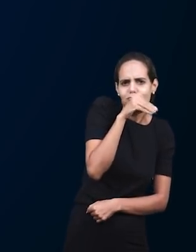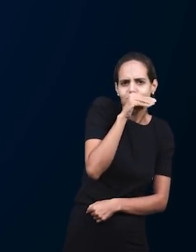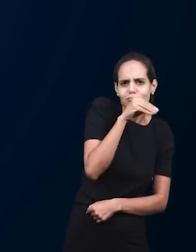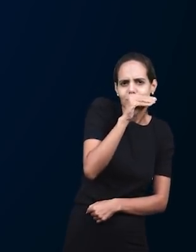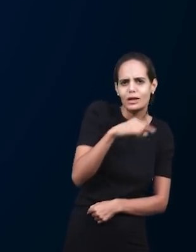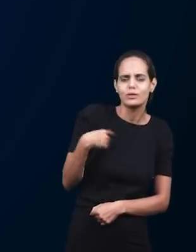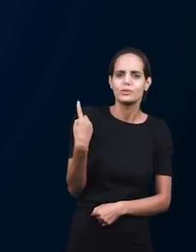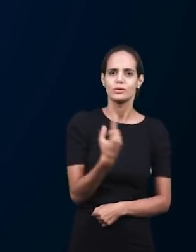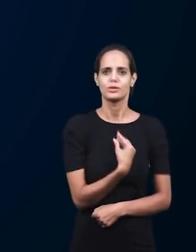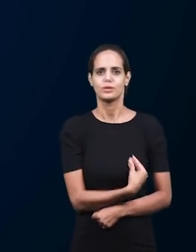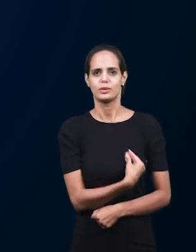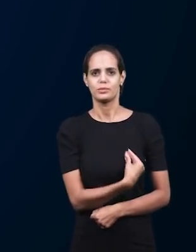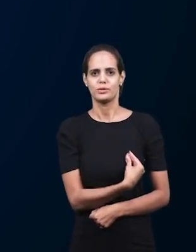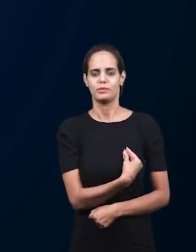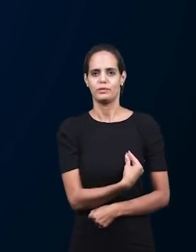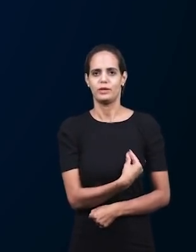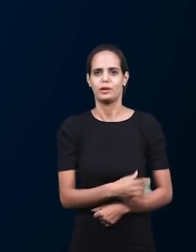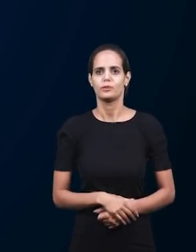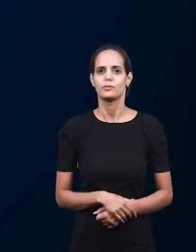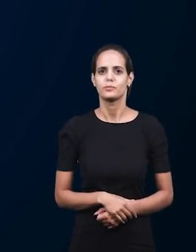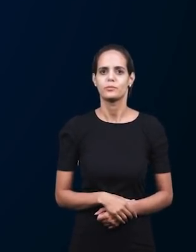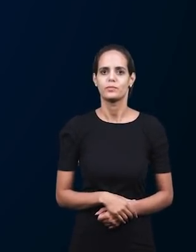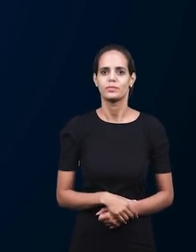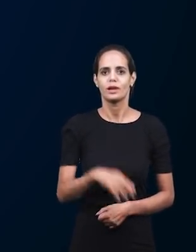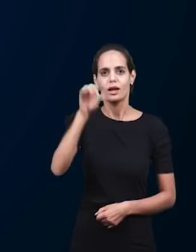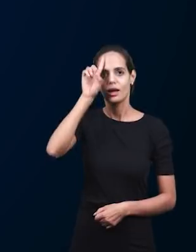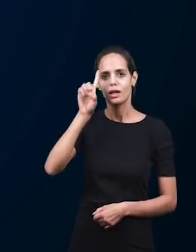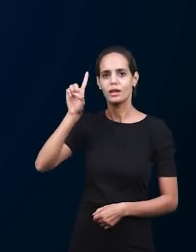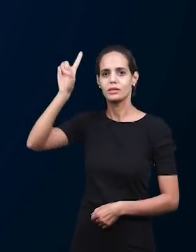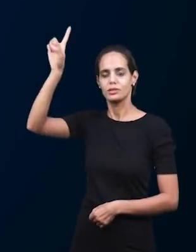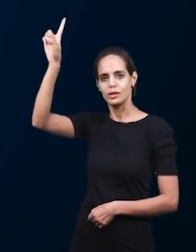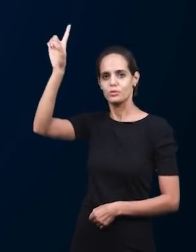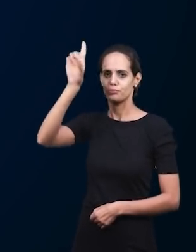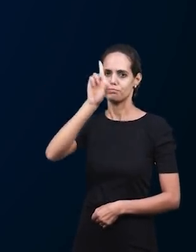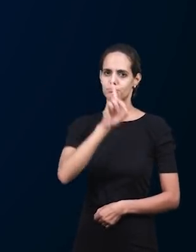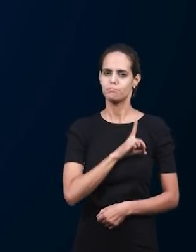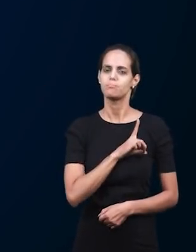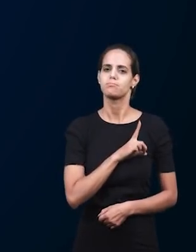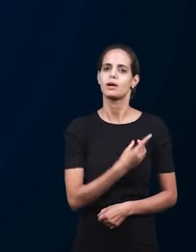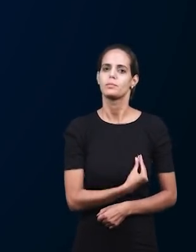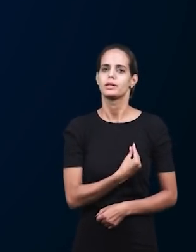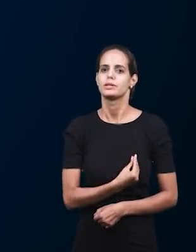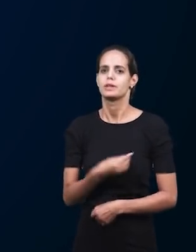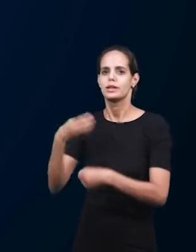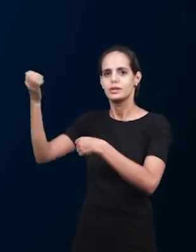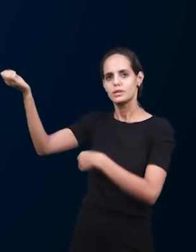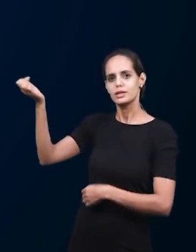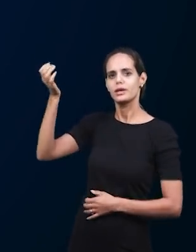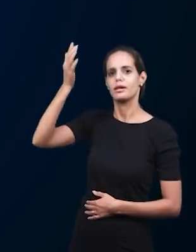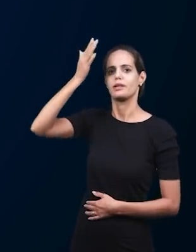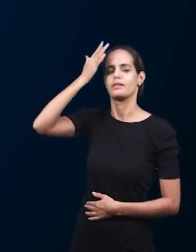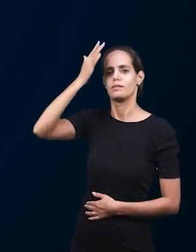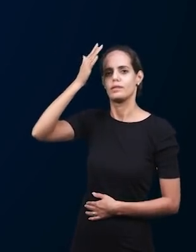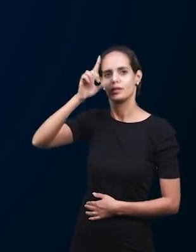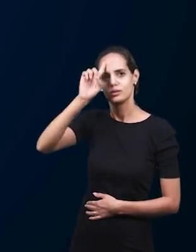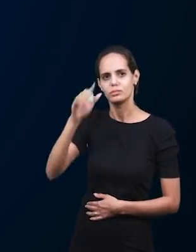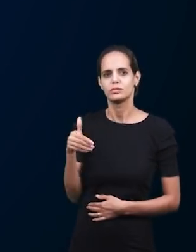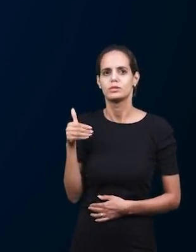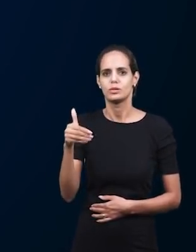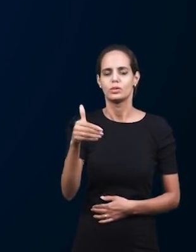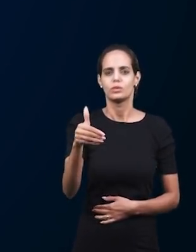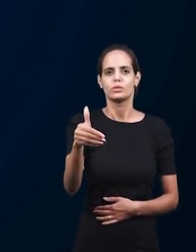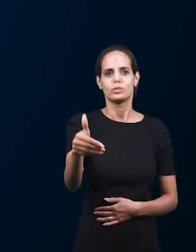are living in. And still, God makes himself present, revealing